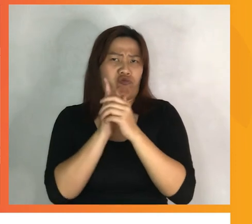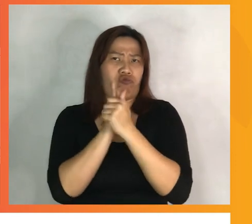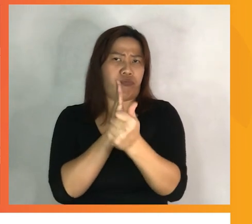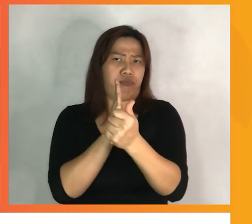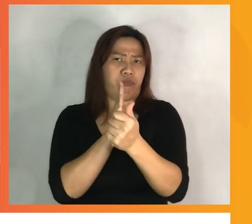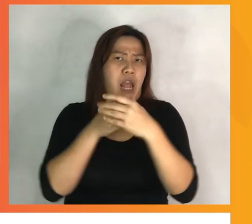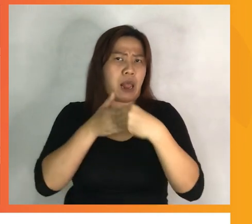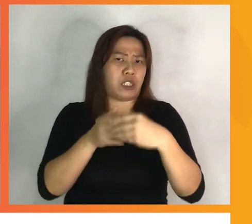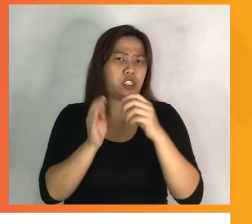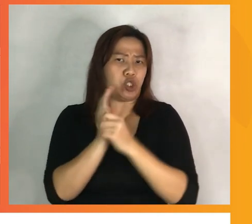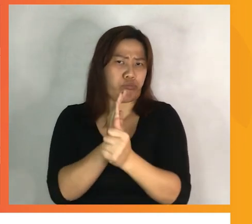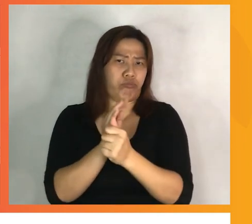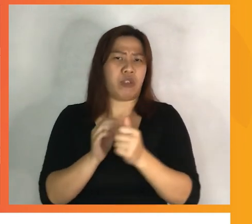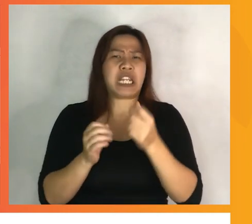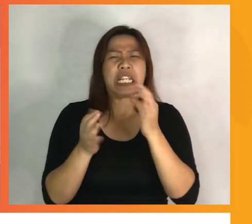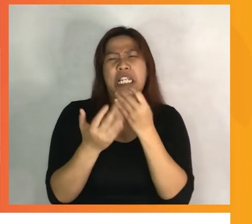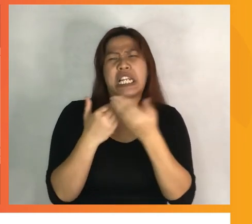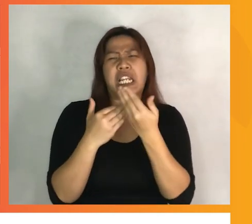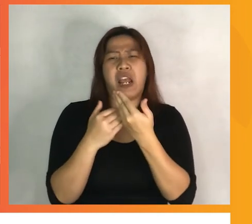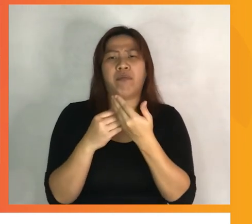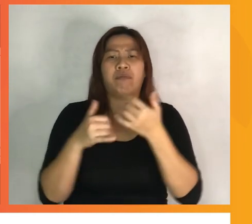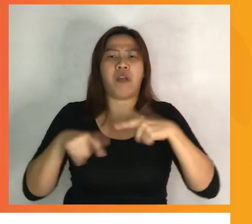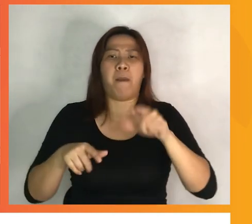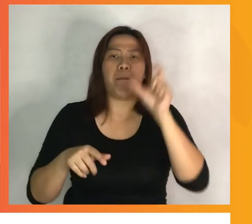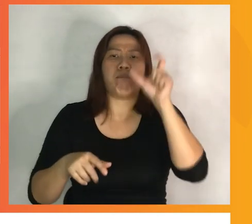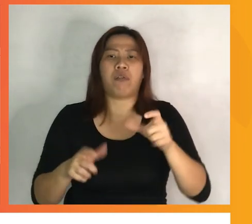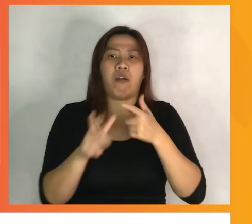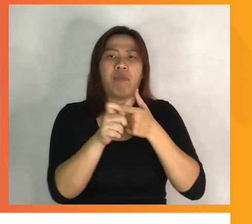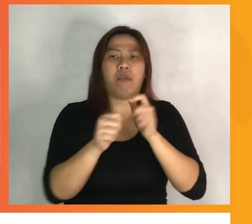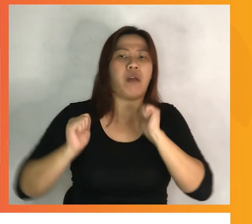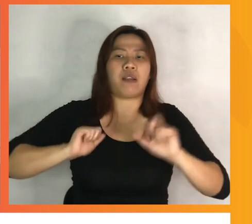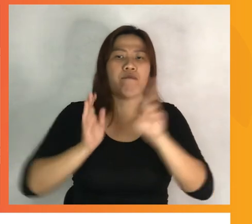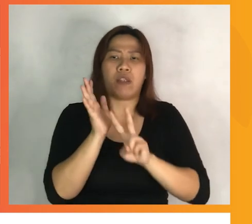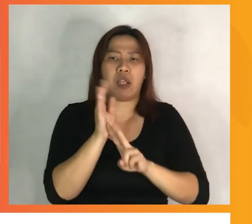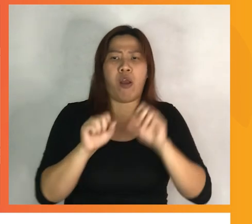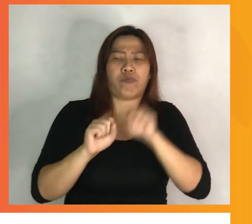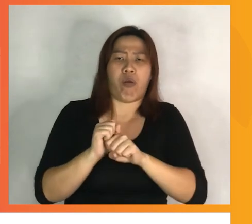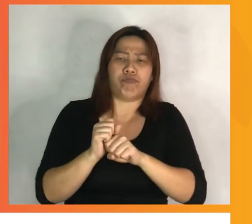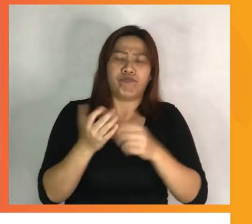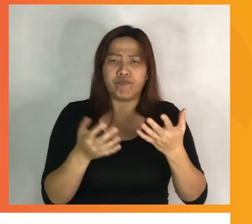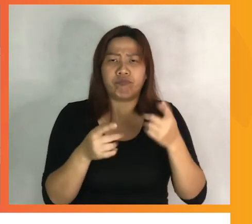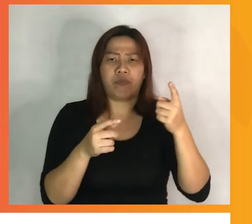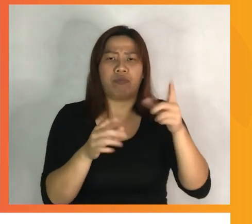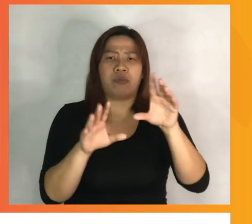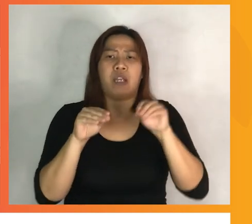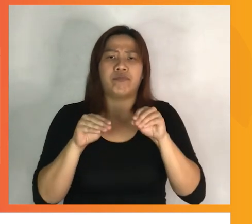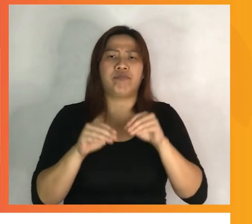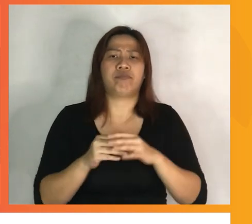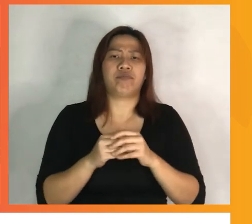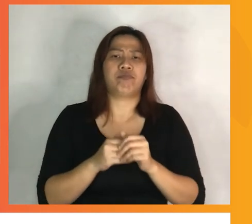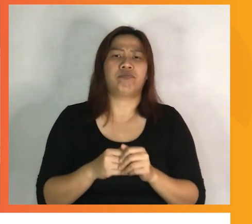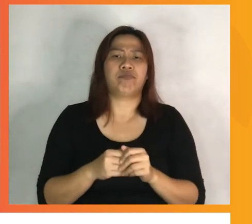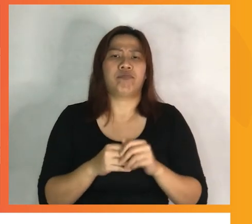skills. So even if it's just a simple thing like enabling a young person to run an activity. So